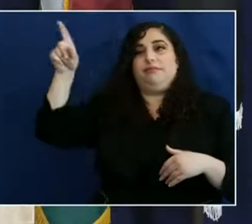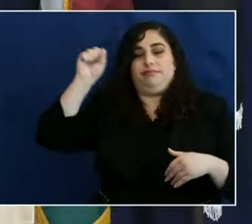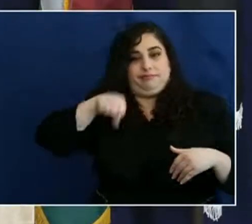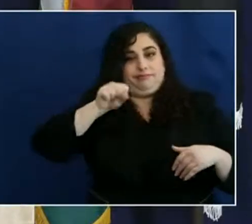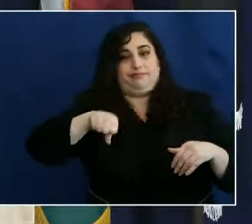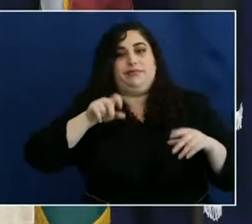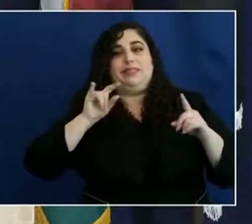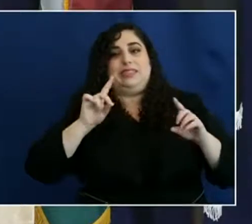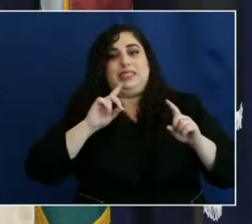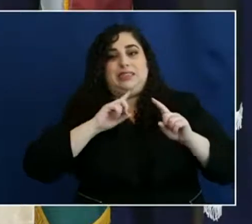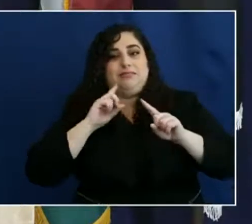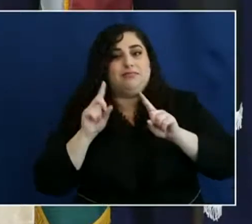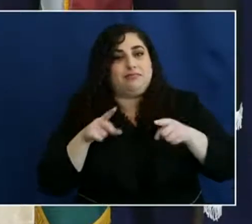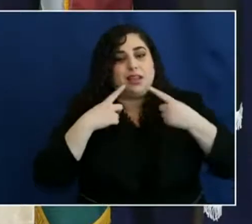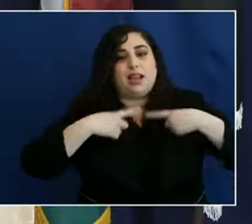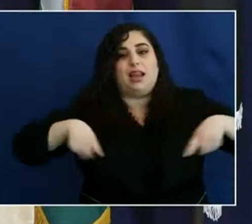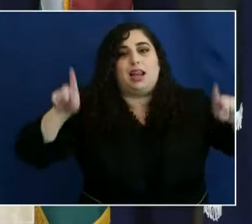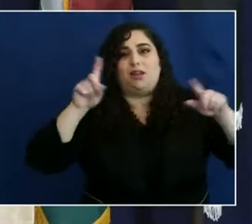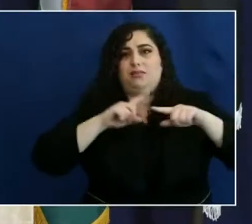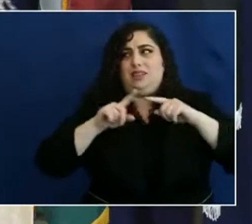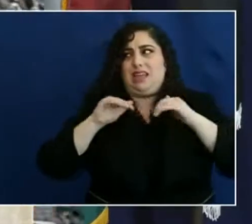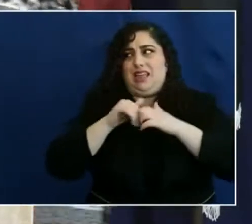out how to operationalize it.